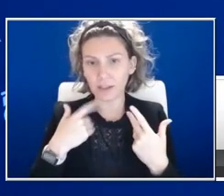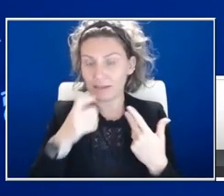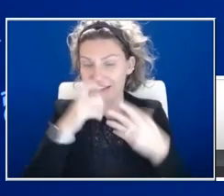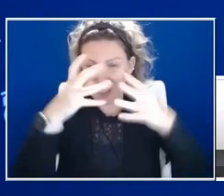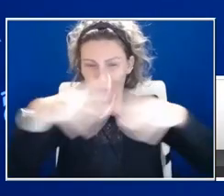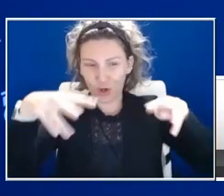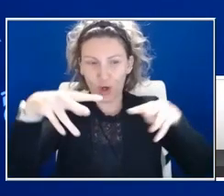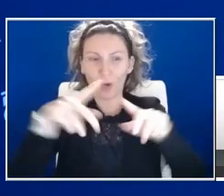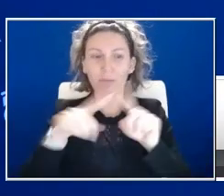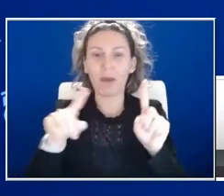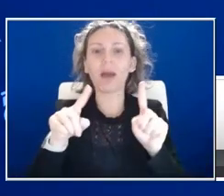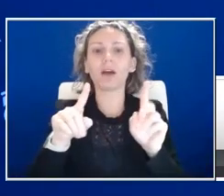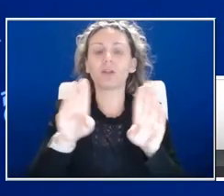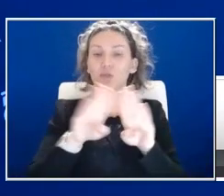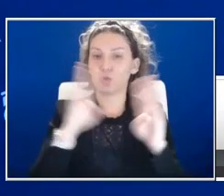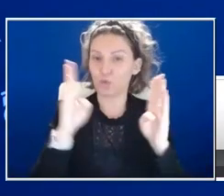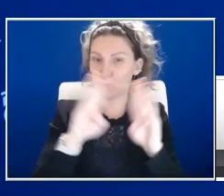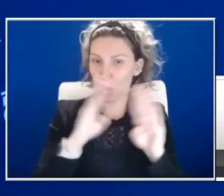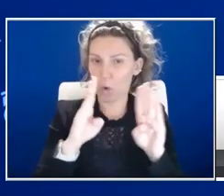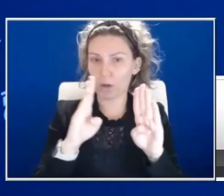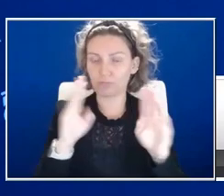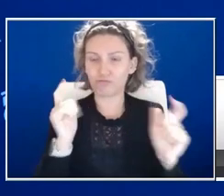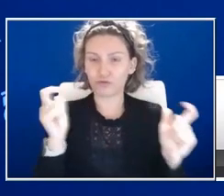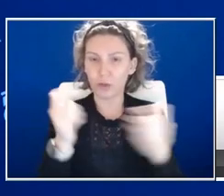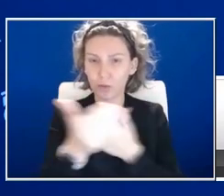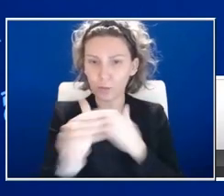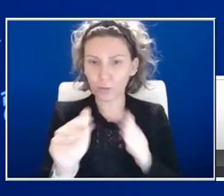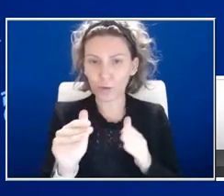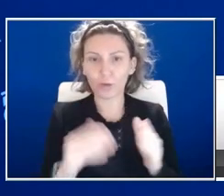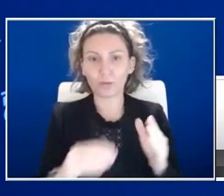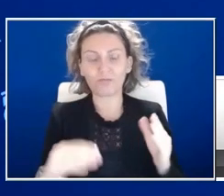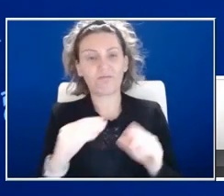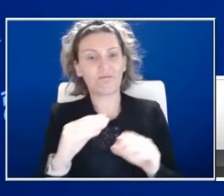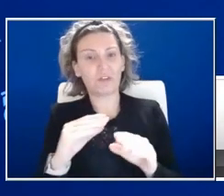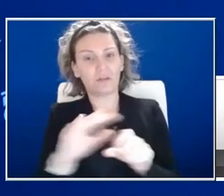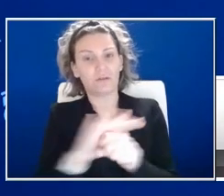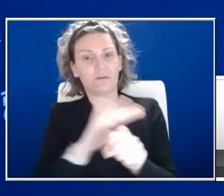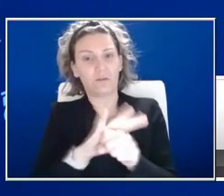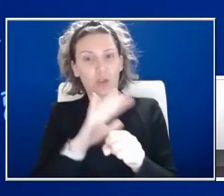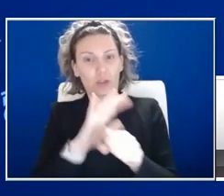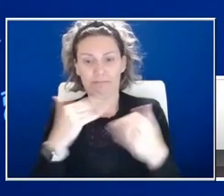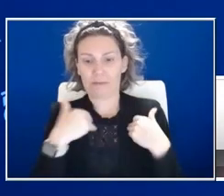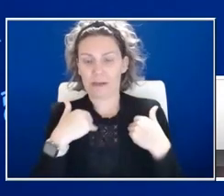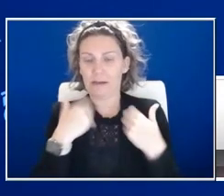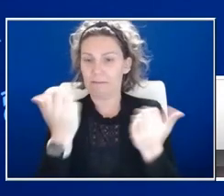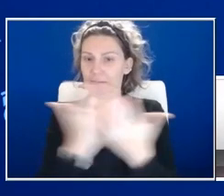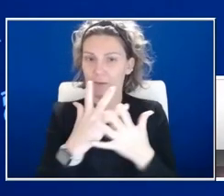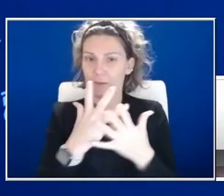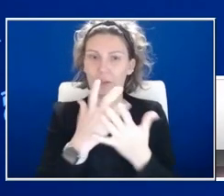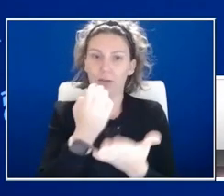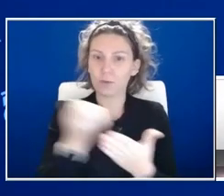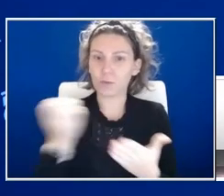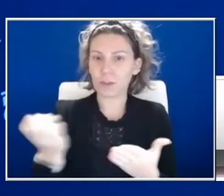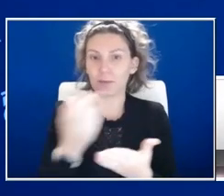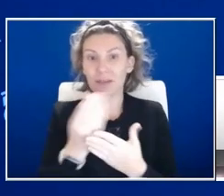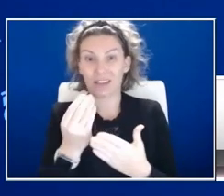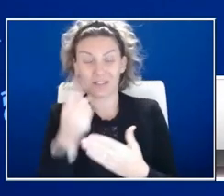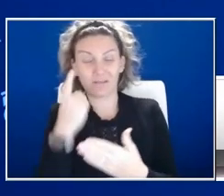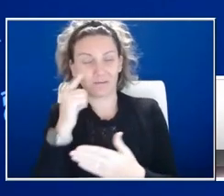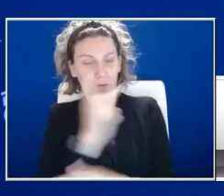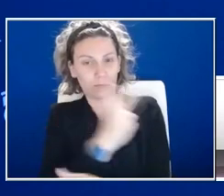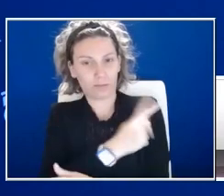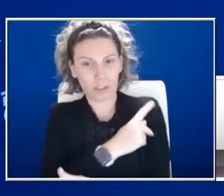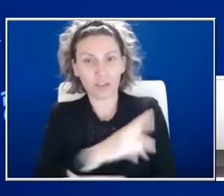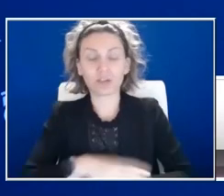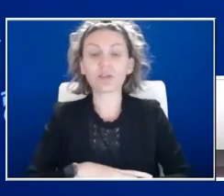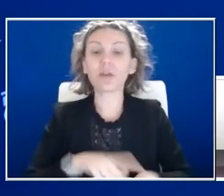doors, bigger rooms that are fully featured, which, given our patient complexity, is going to be much better for patients. Also, a lot of our rooms